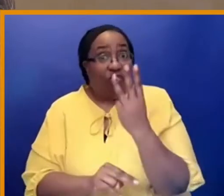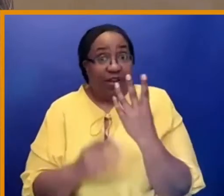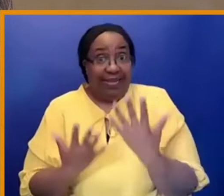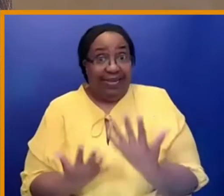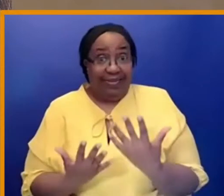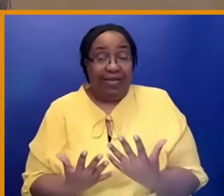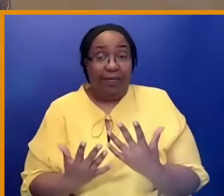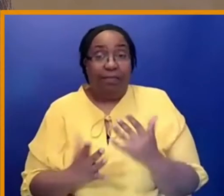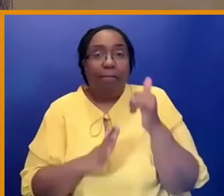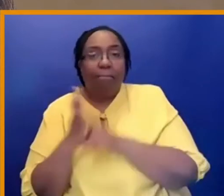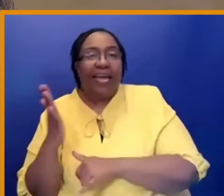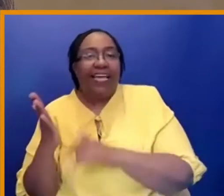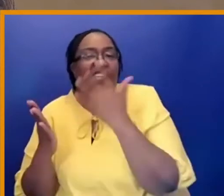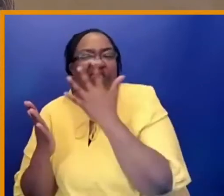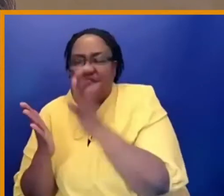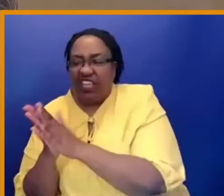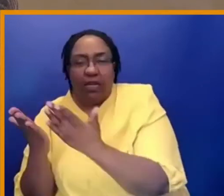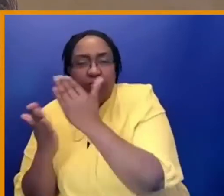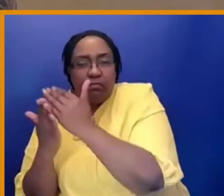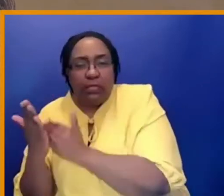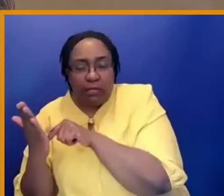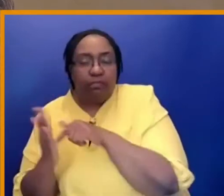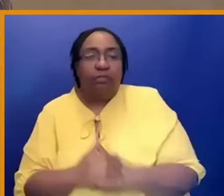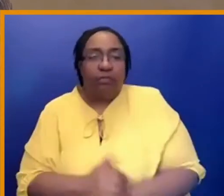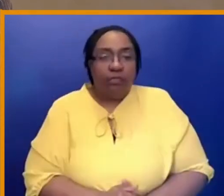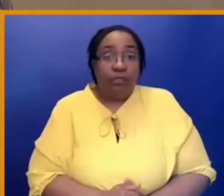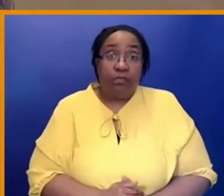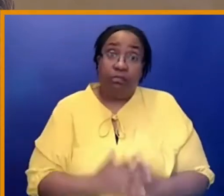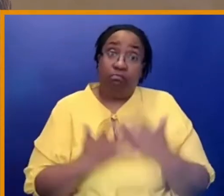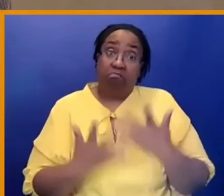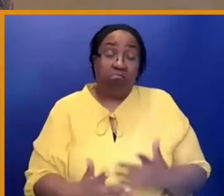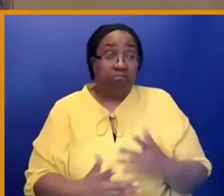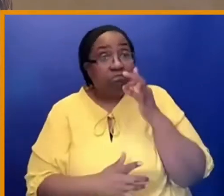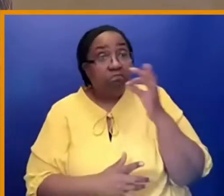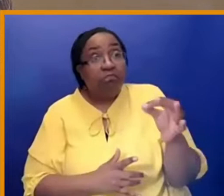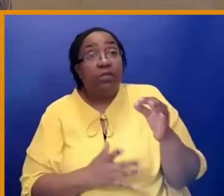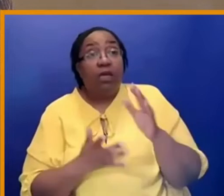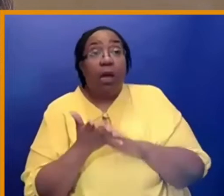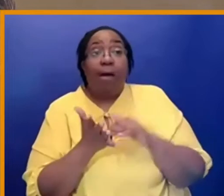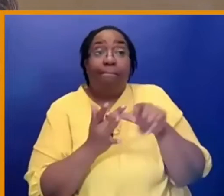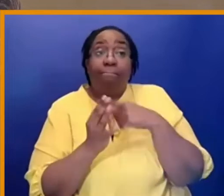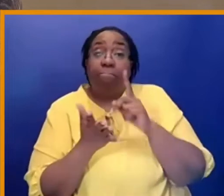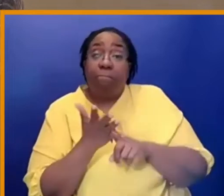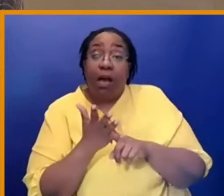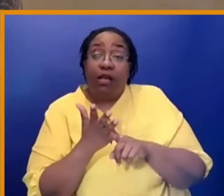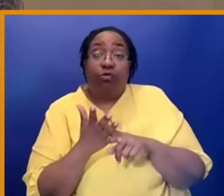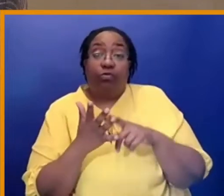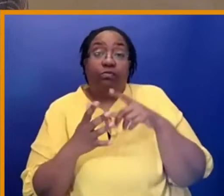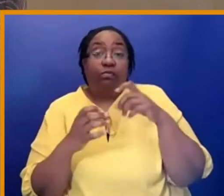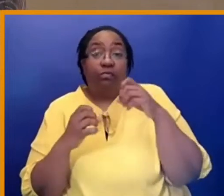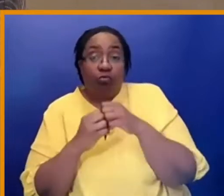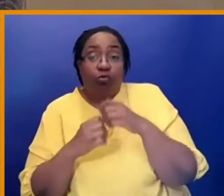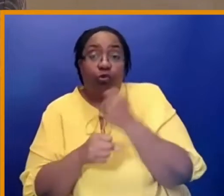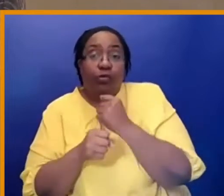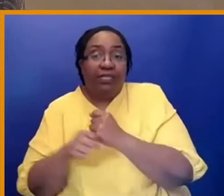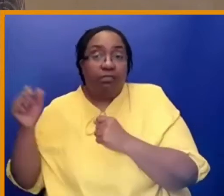page 15 of the agenda. And I now ask Michael Berrett-Gooding to stand by and call on Duncan